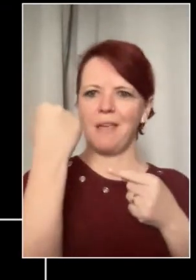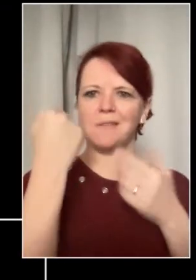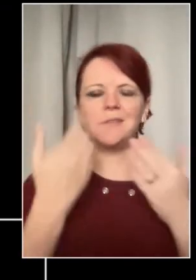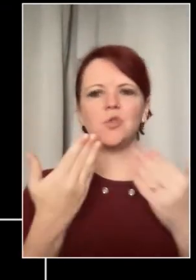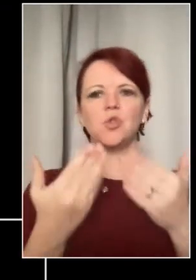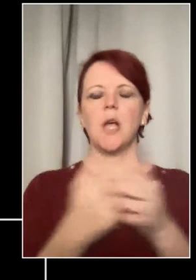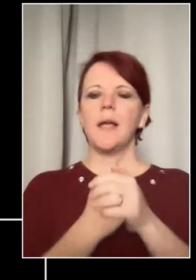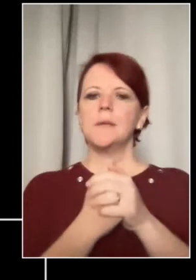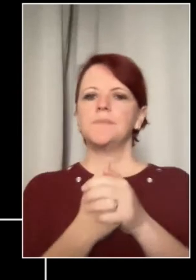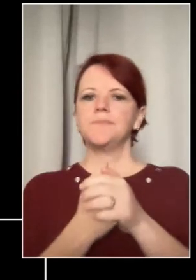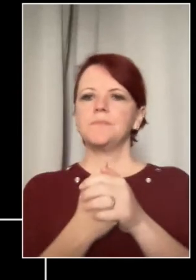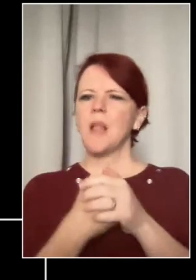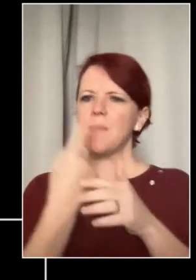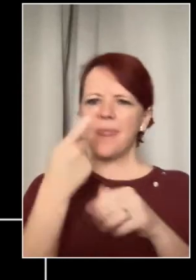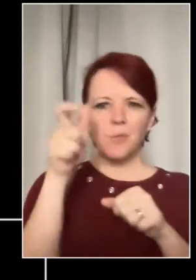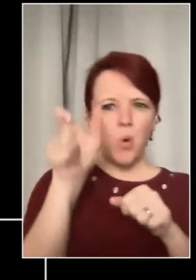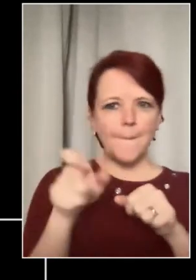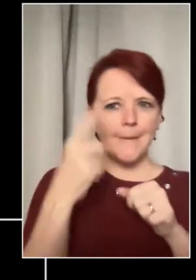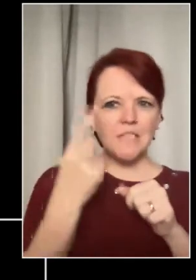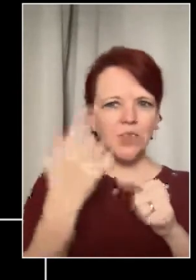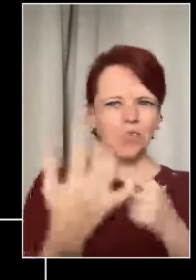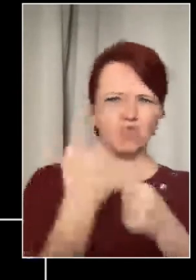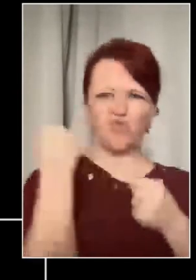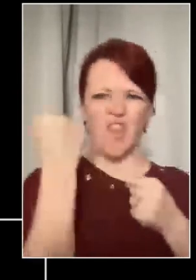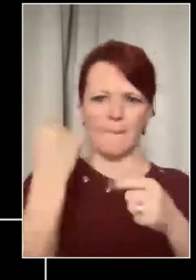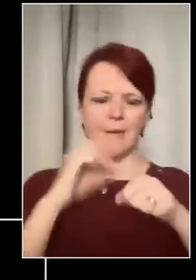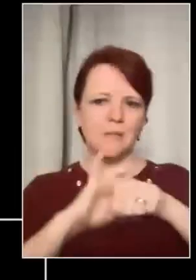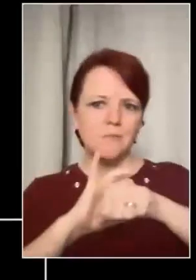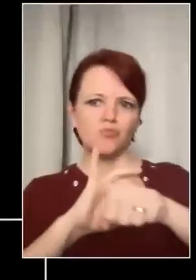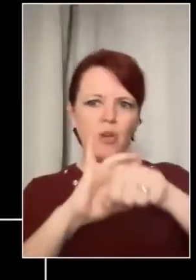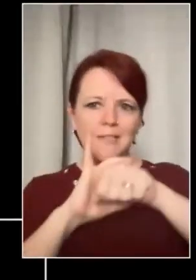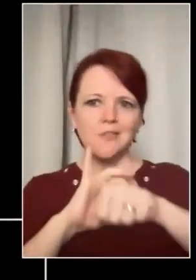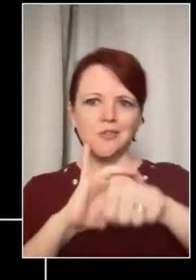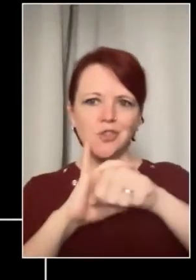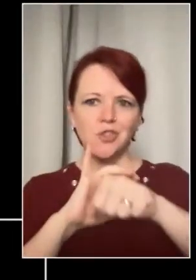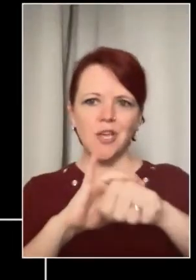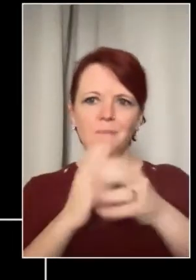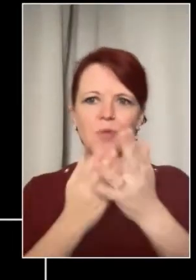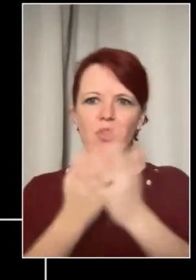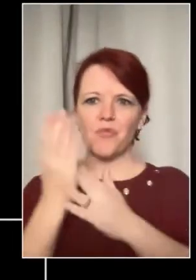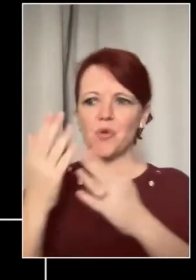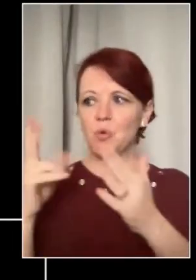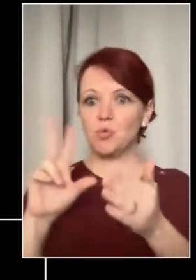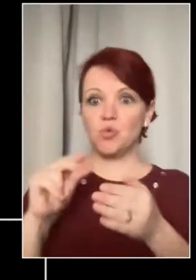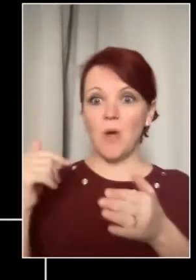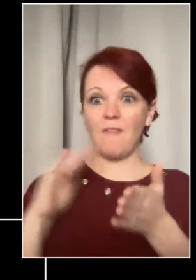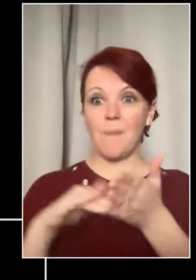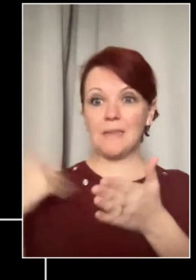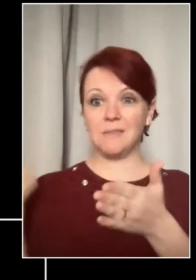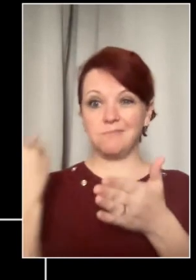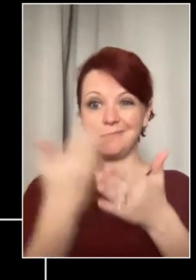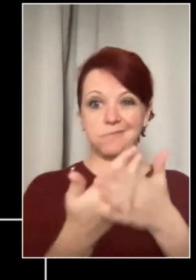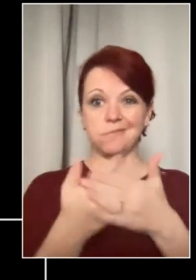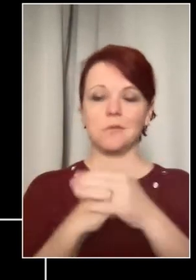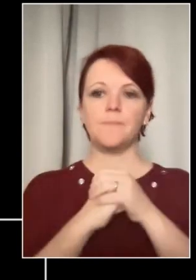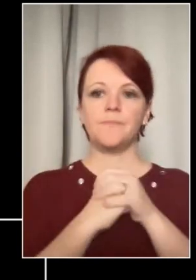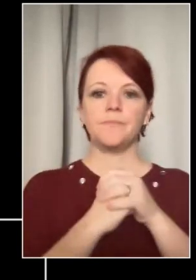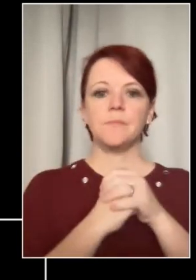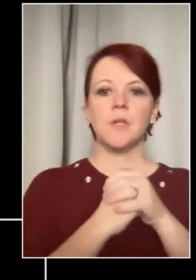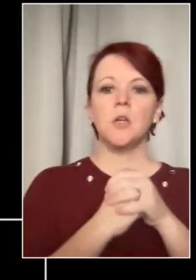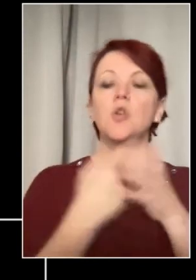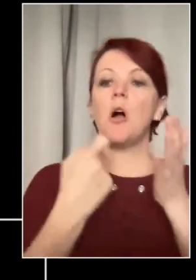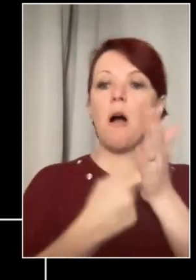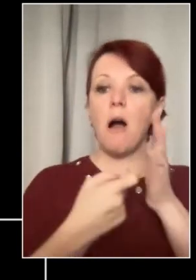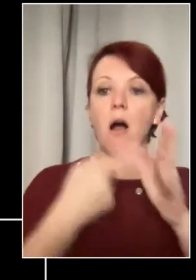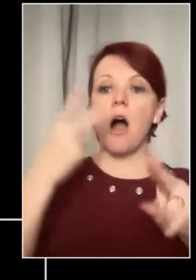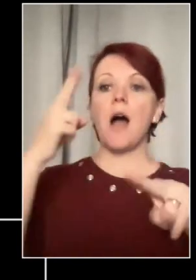like nobody else over the last 12 months. And it's time to meet the Royal Air Force Apprenticeship Champion of the Year. And here